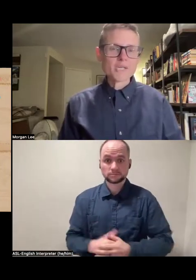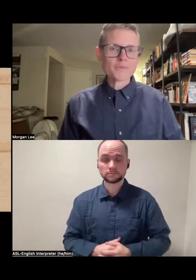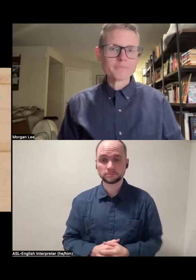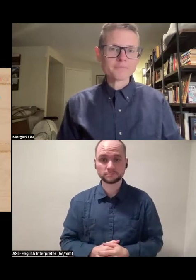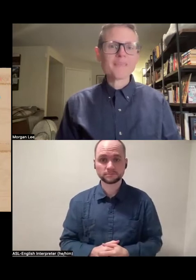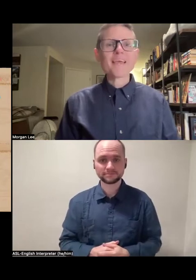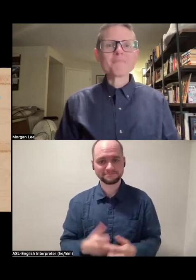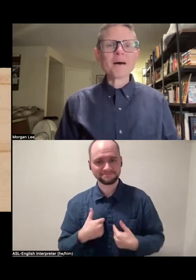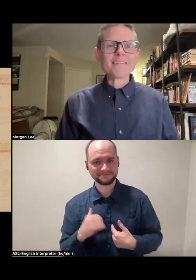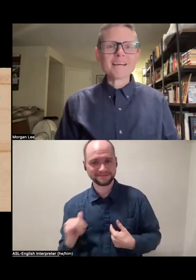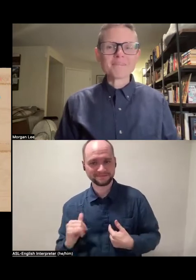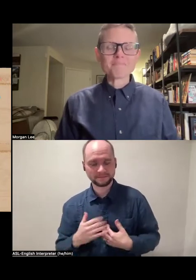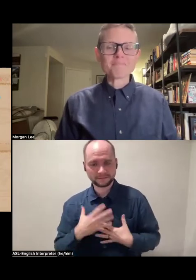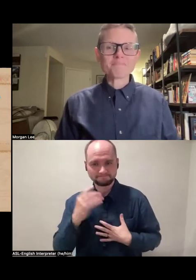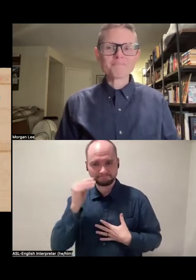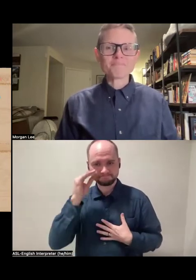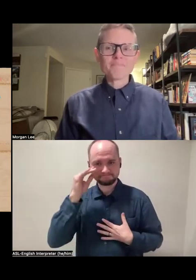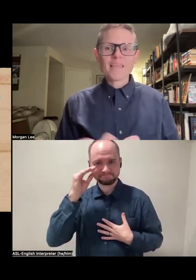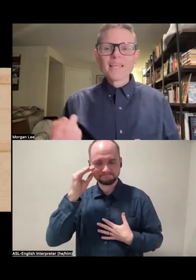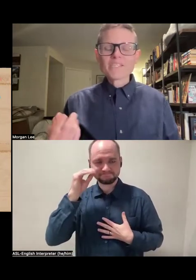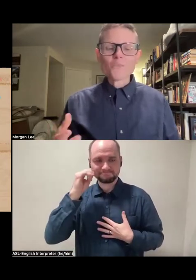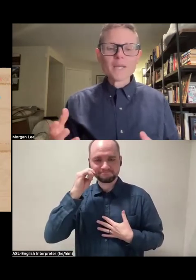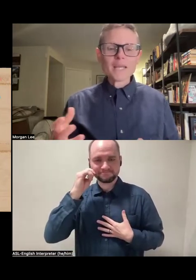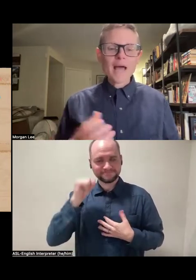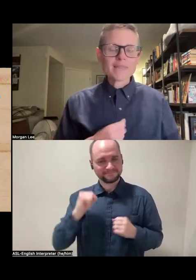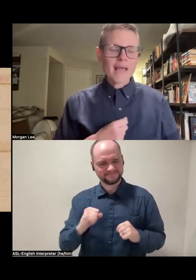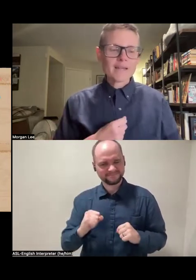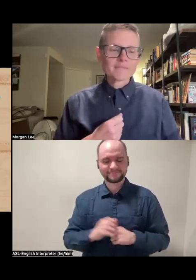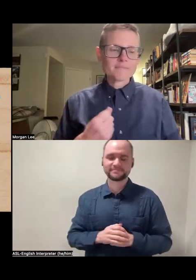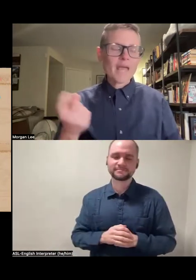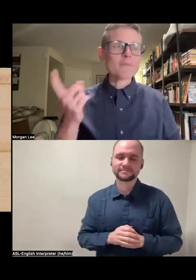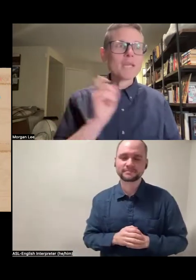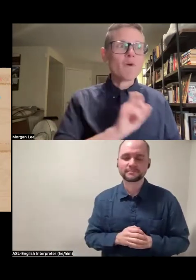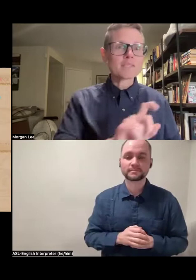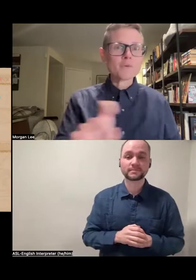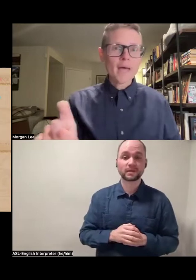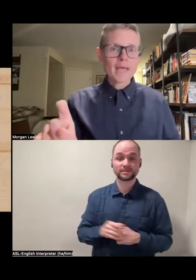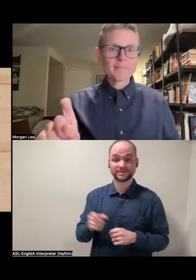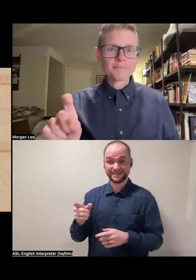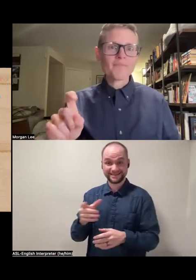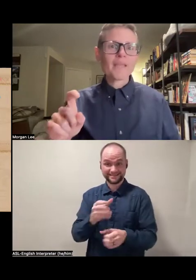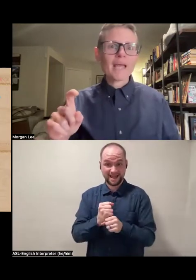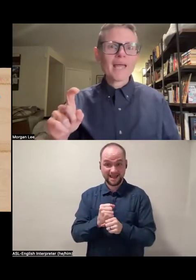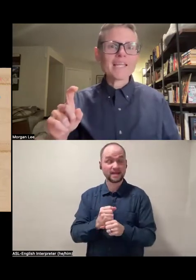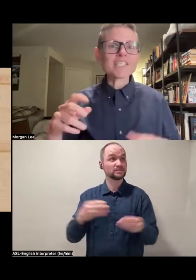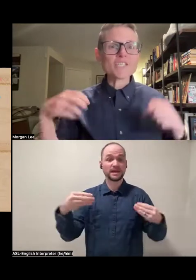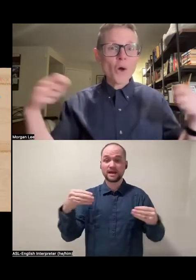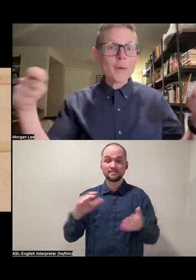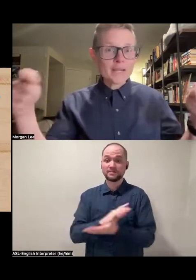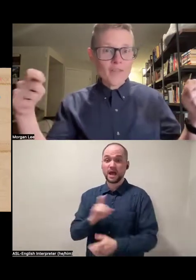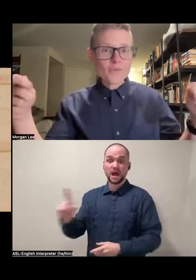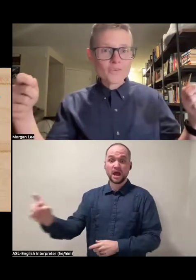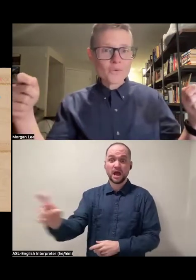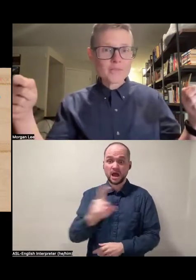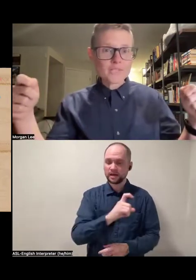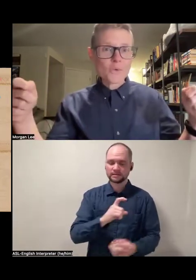And mine too. But so when he got that, and when he runs away and he's